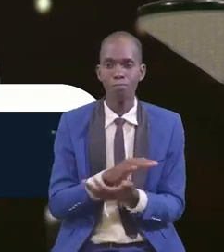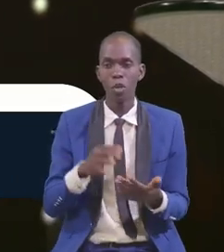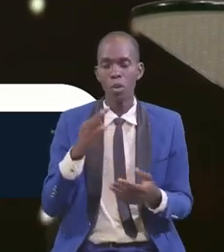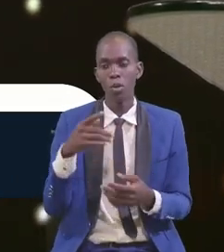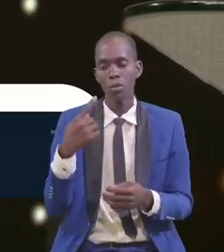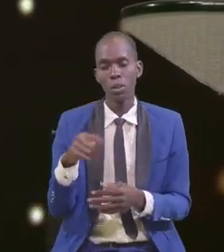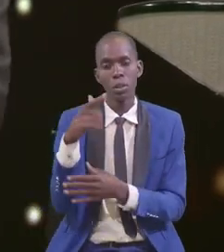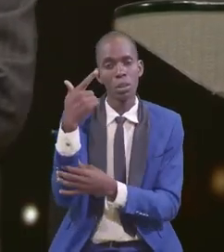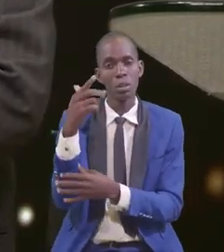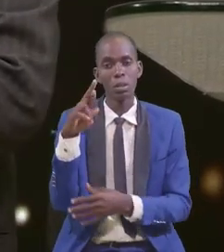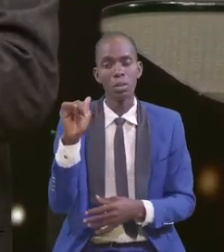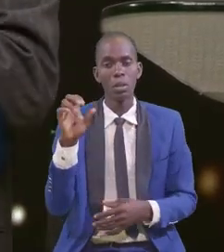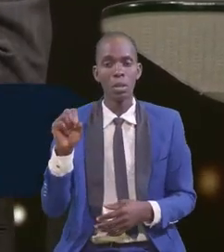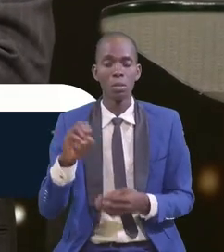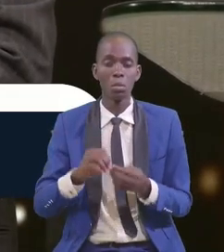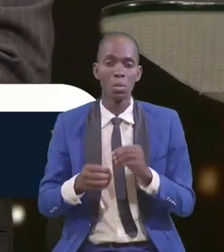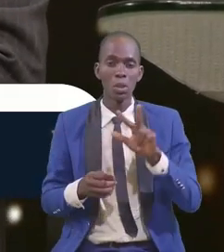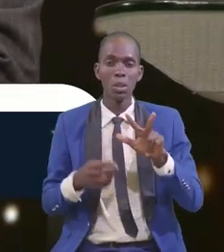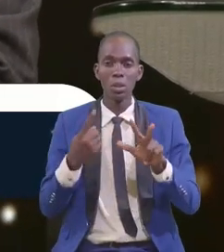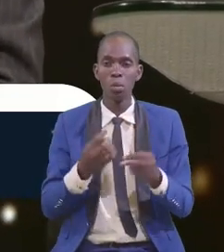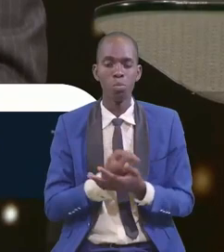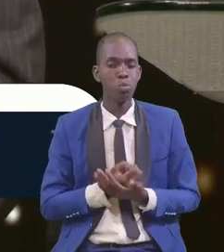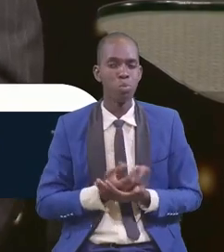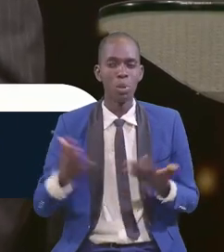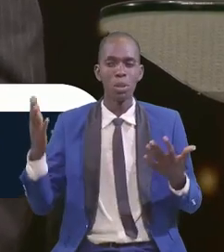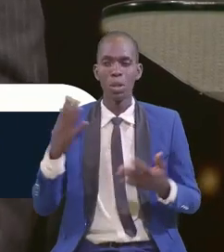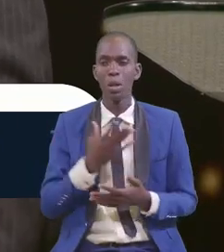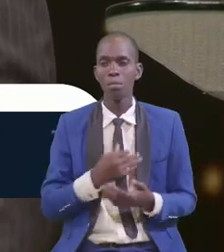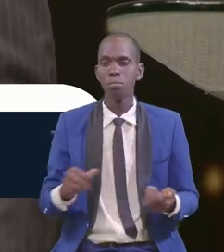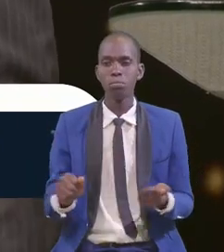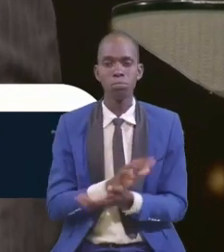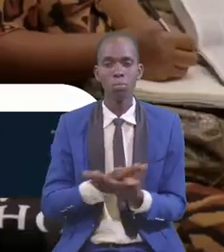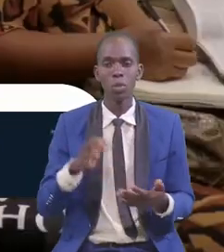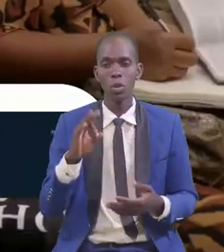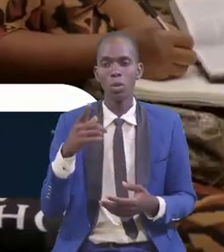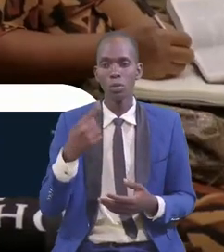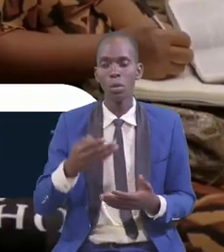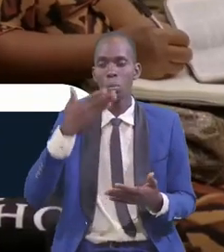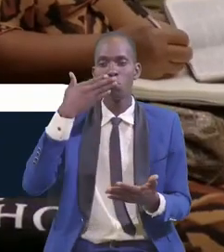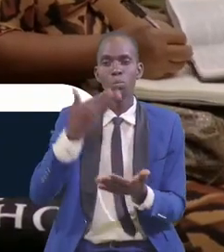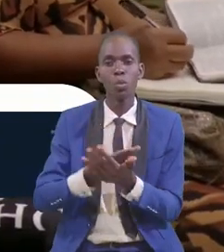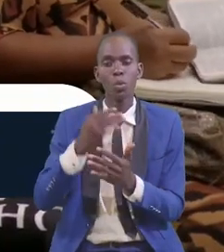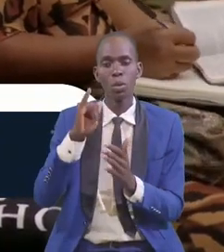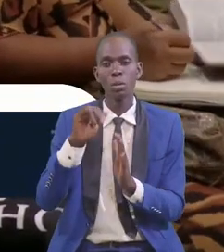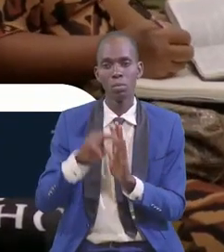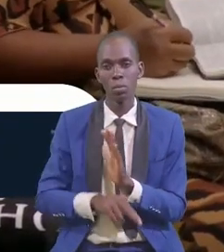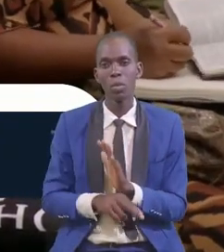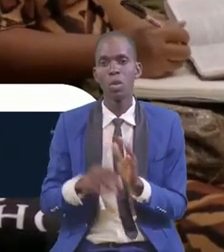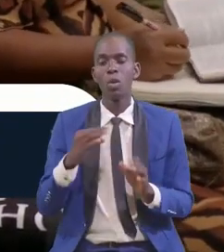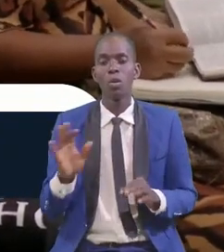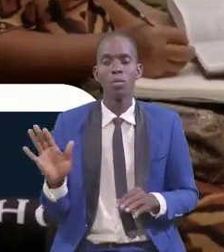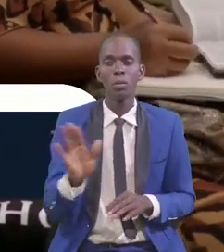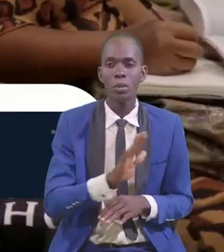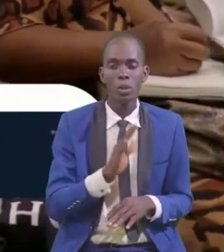the wastage and the perishing of their goodliness, of their fashion, of